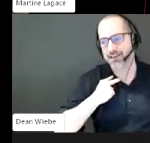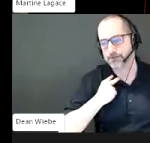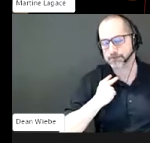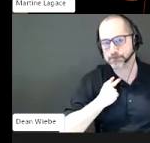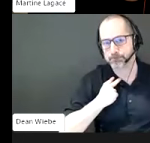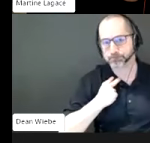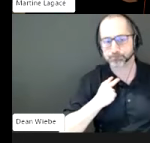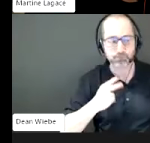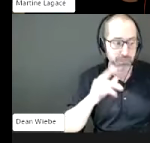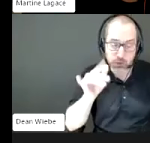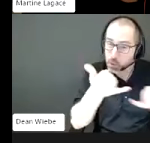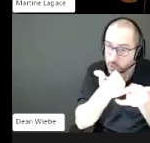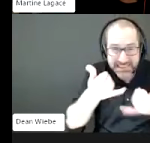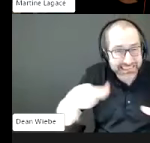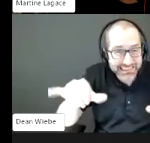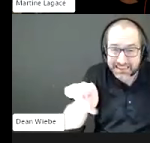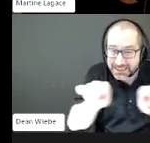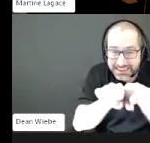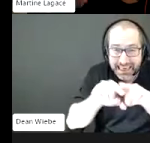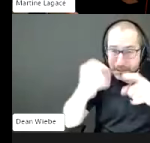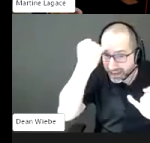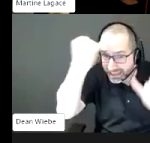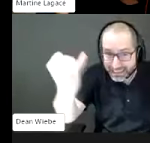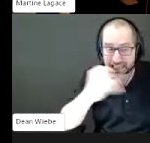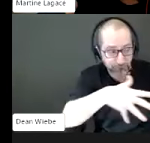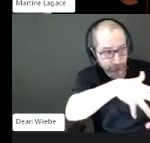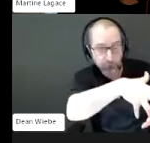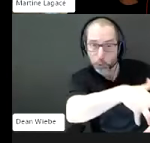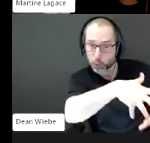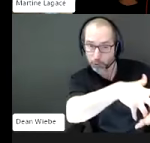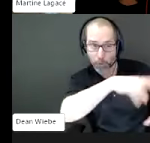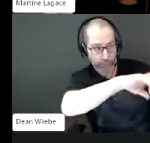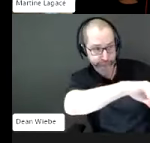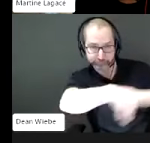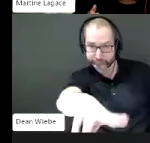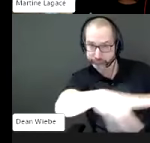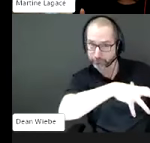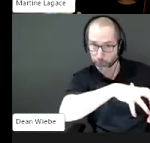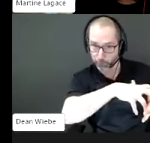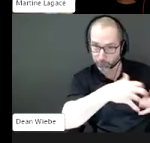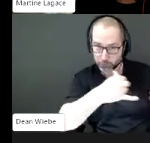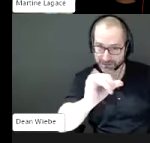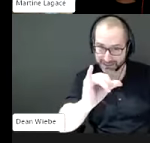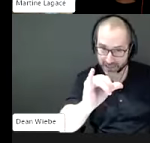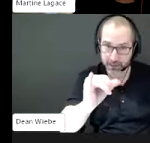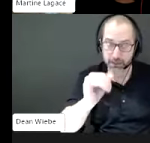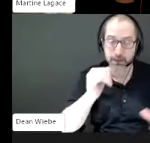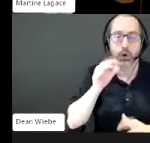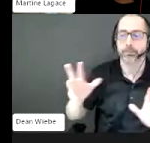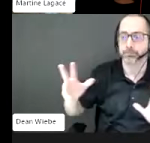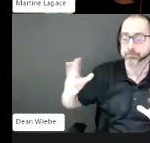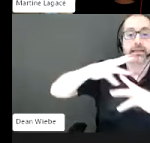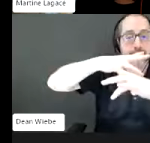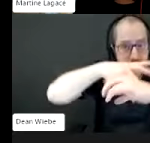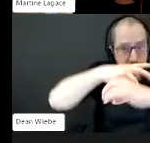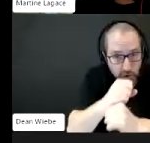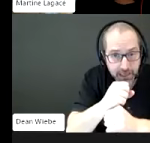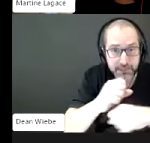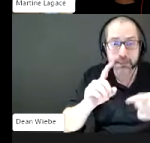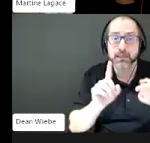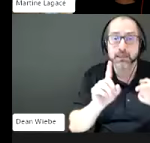that framing of vulnerability. So if we summarize the findings, the vulnerability of older adults is by far the main